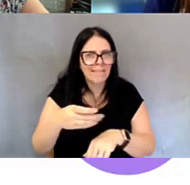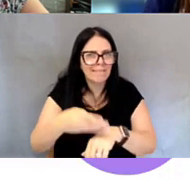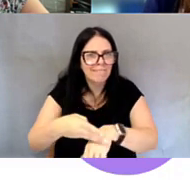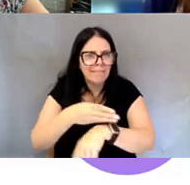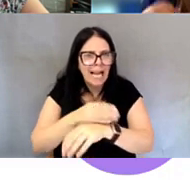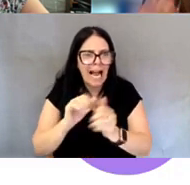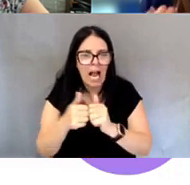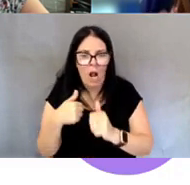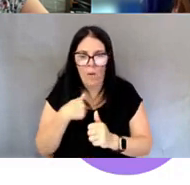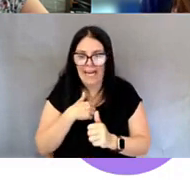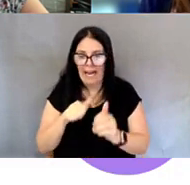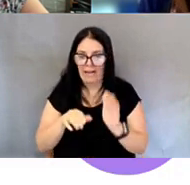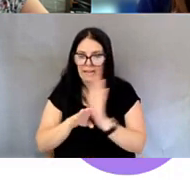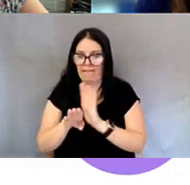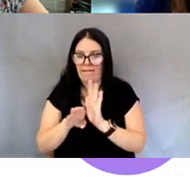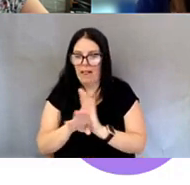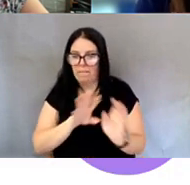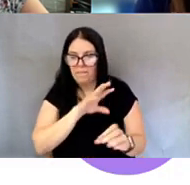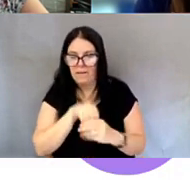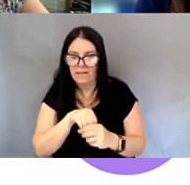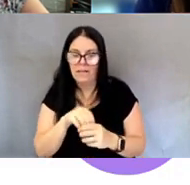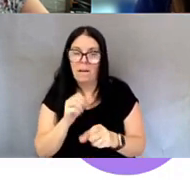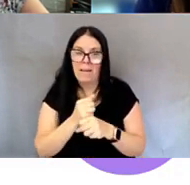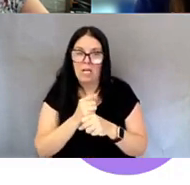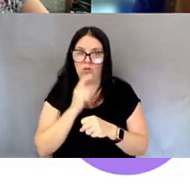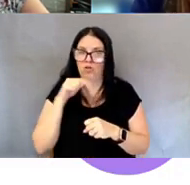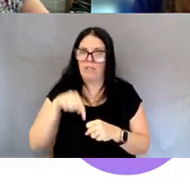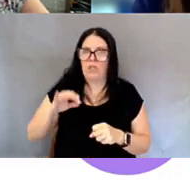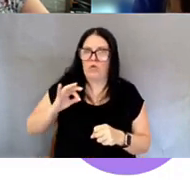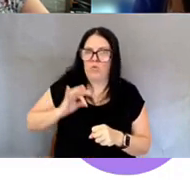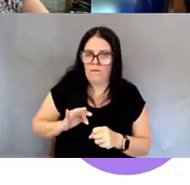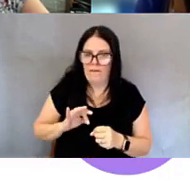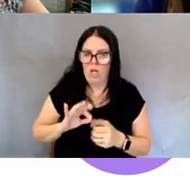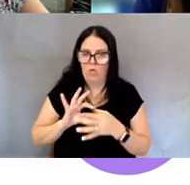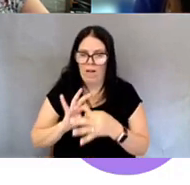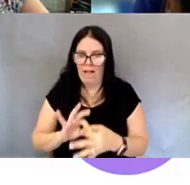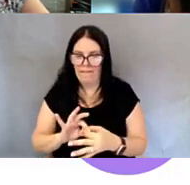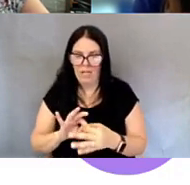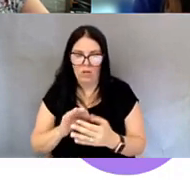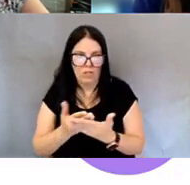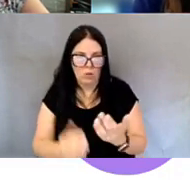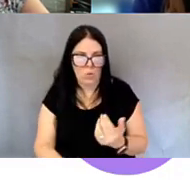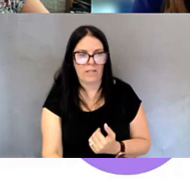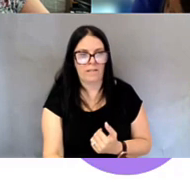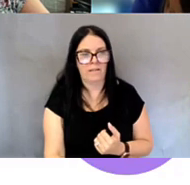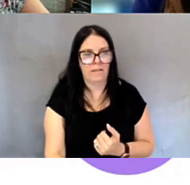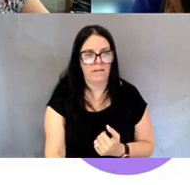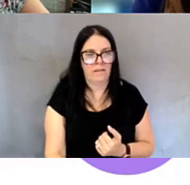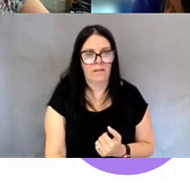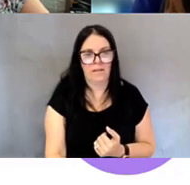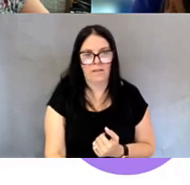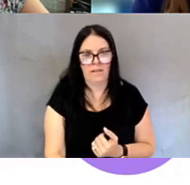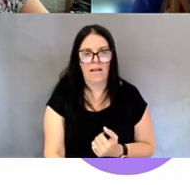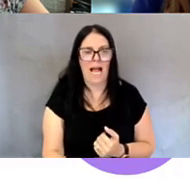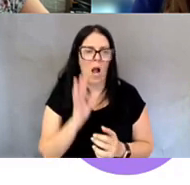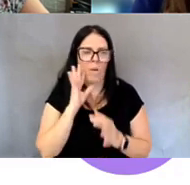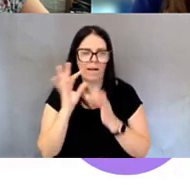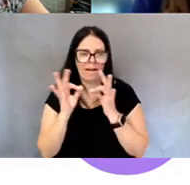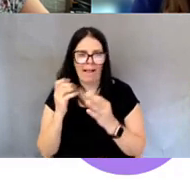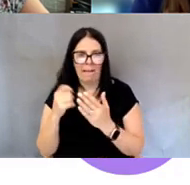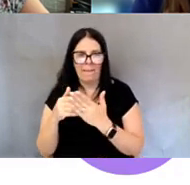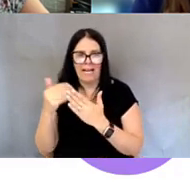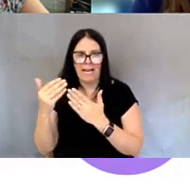the co-creation of useful and relevant resources. So I'm going to tell you a little bit in the next slide